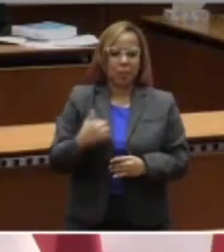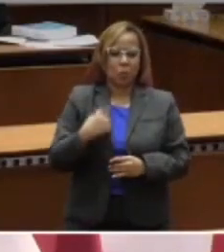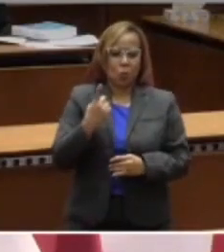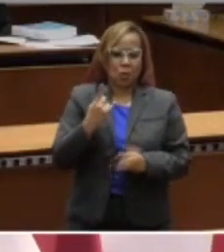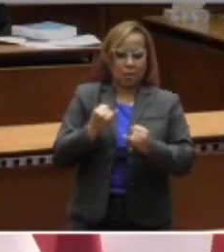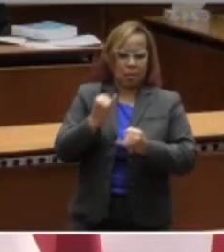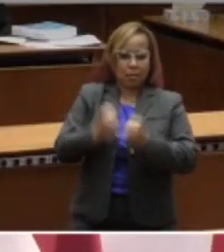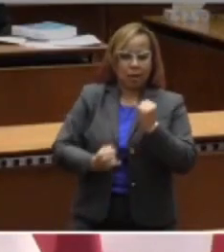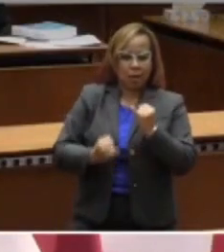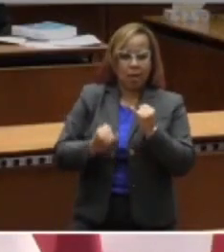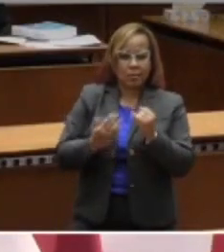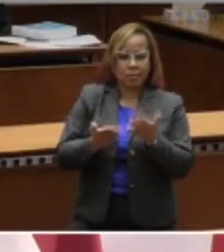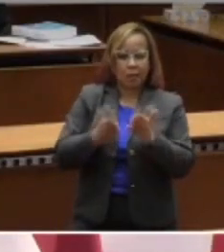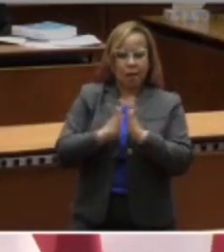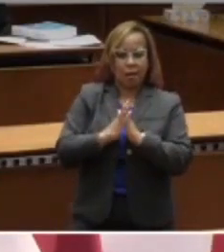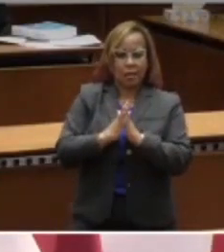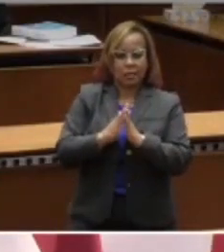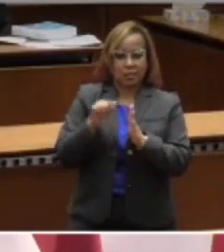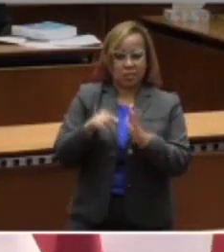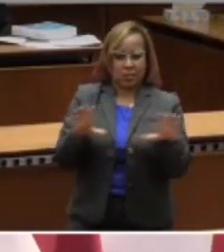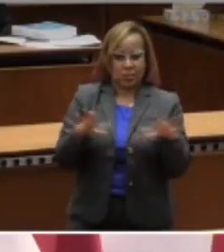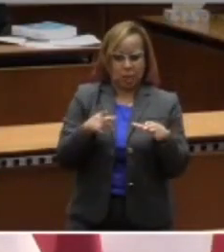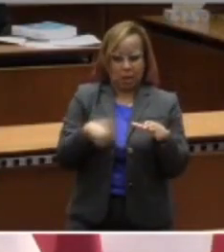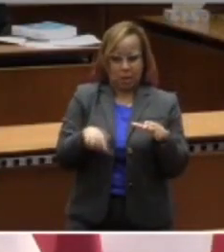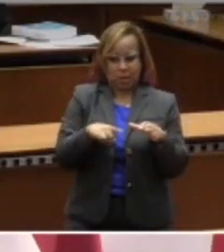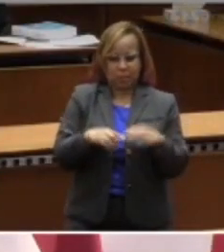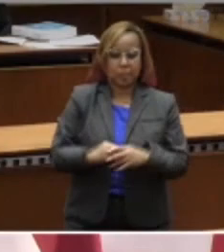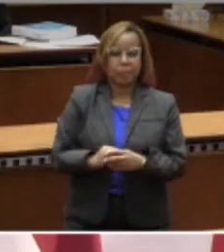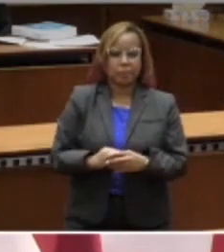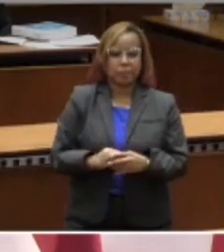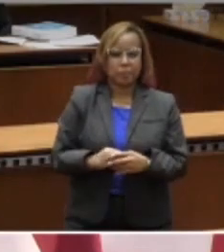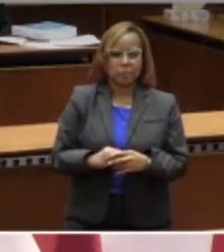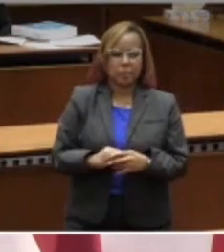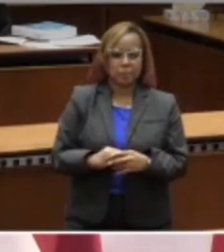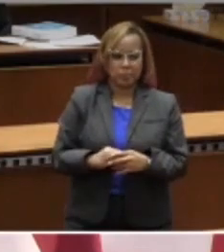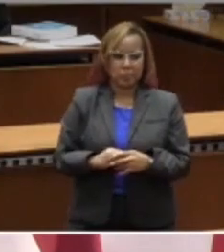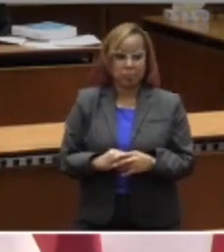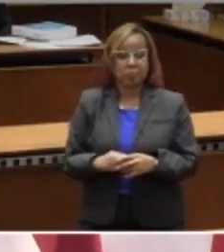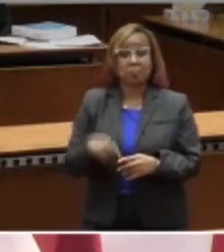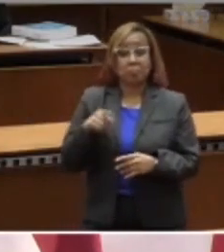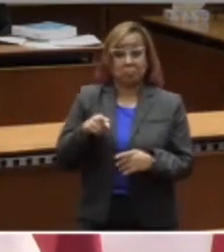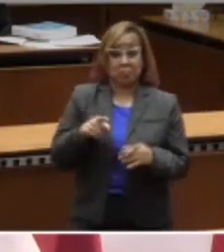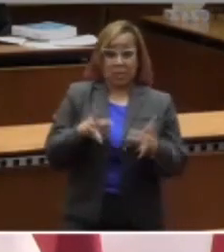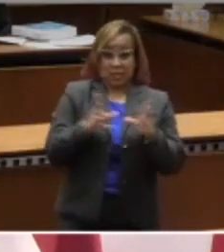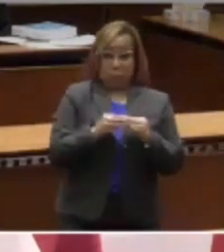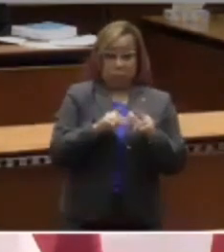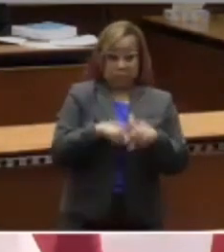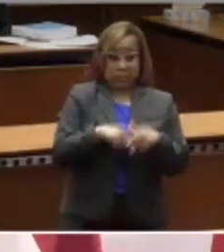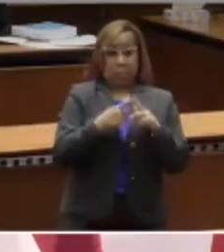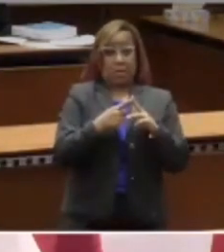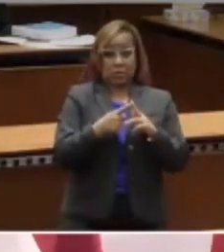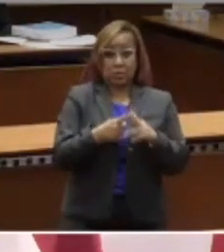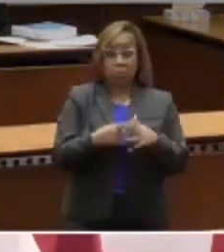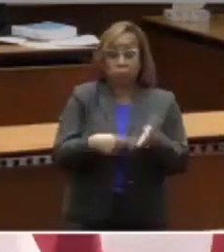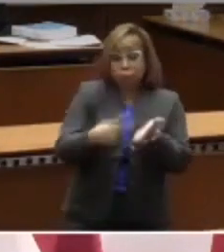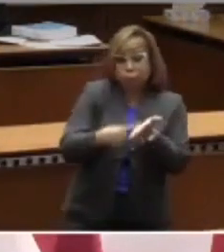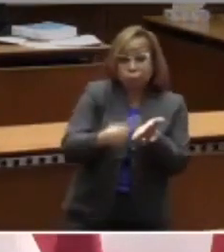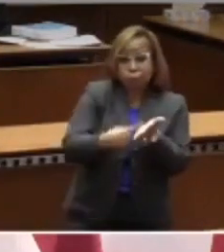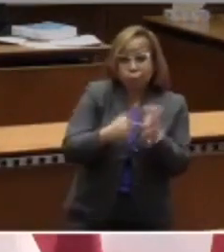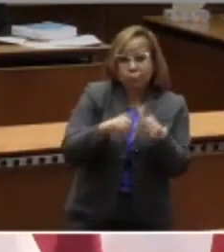one last ask of this body. As the hearings commence and a debate